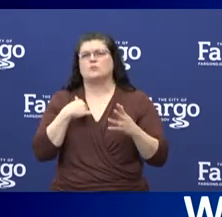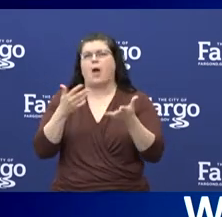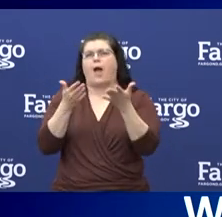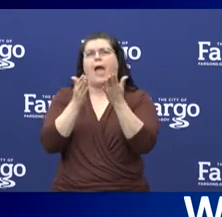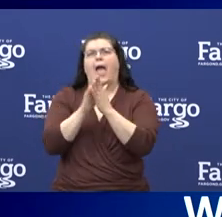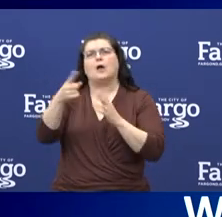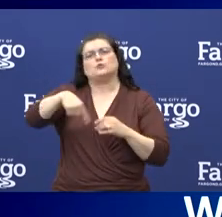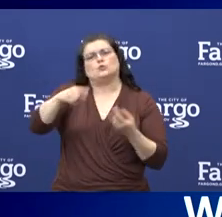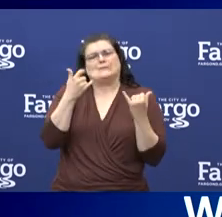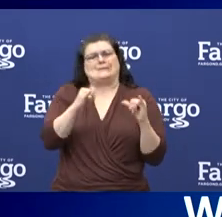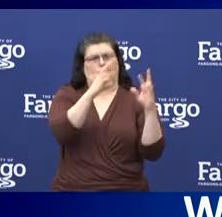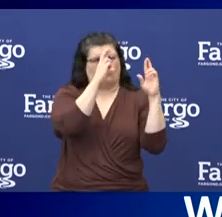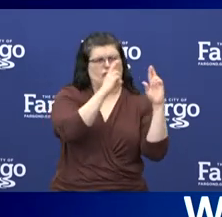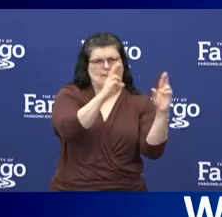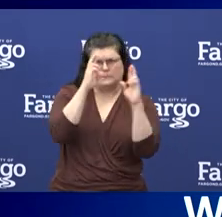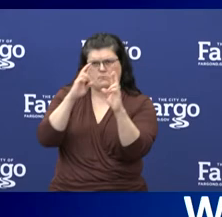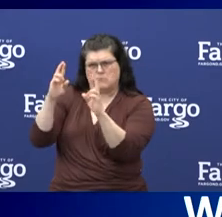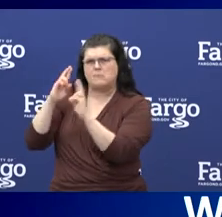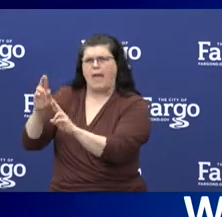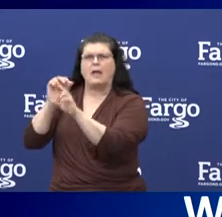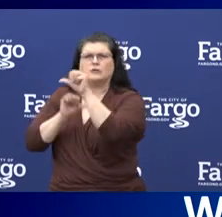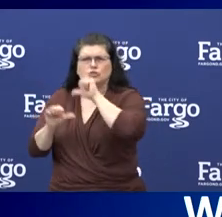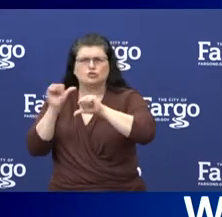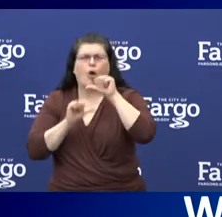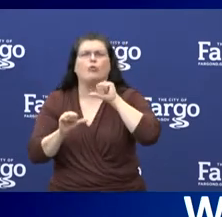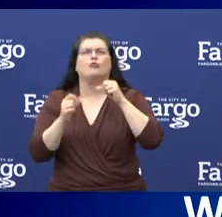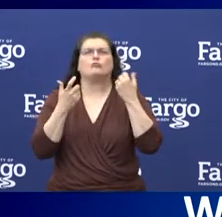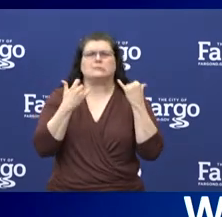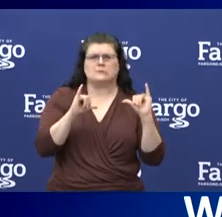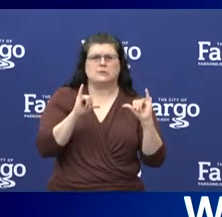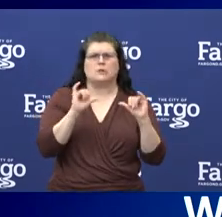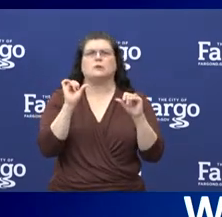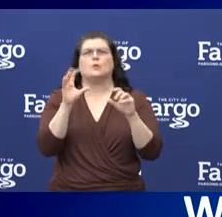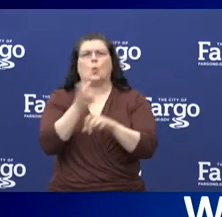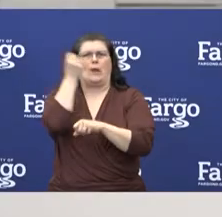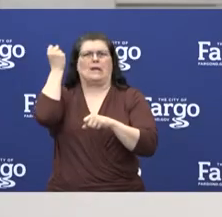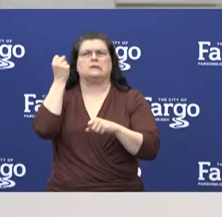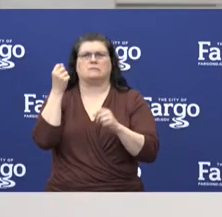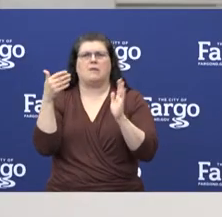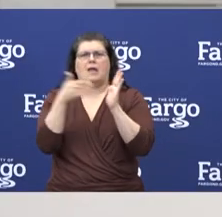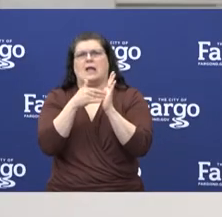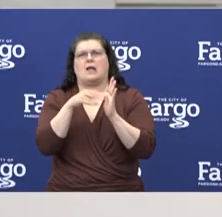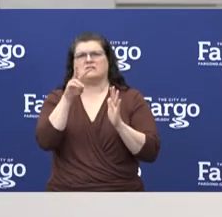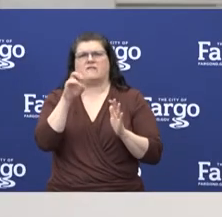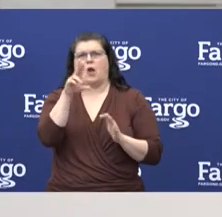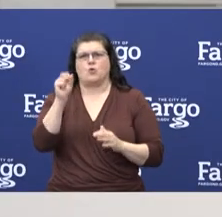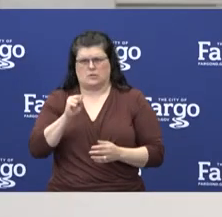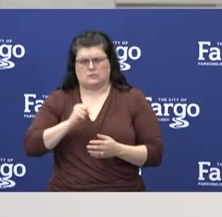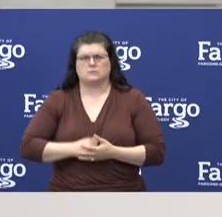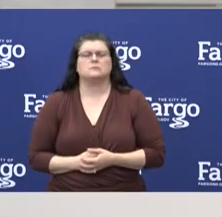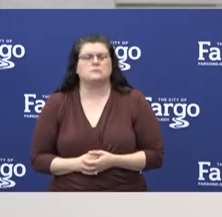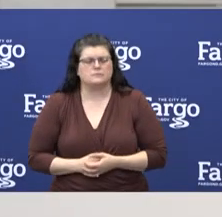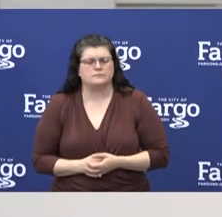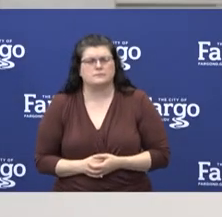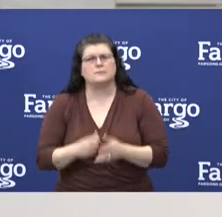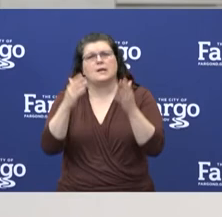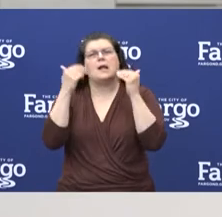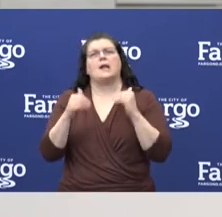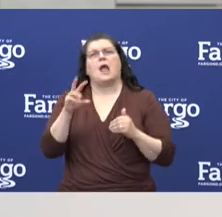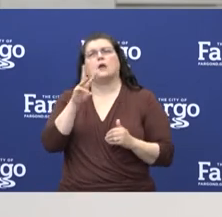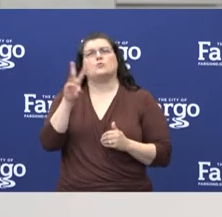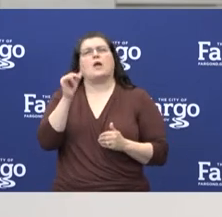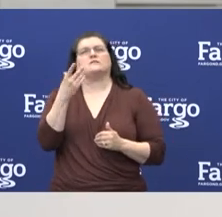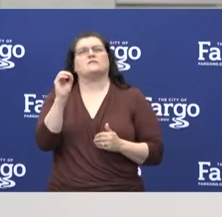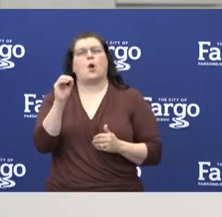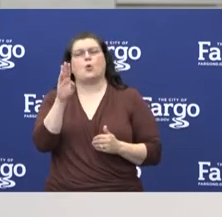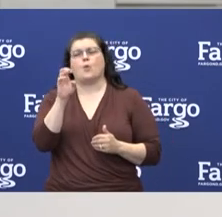be respectful of each other and we can still win this war against this virus. Our next speaker would be West Fargo Commissioner